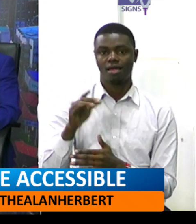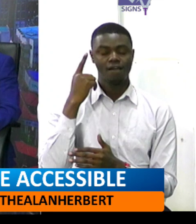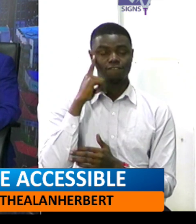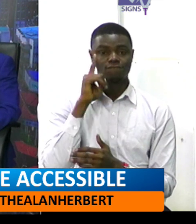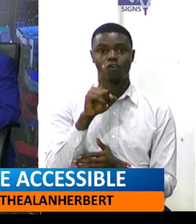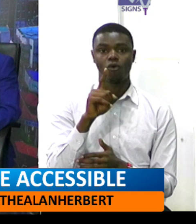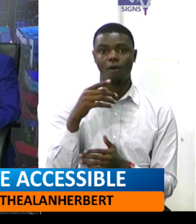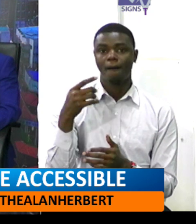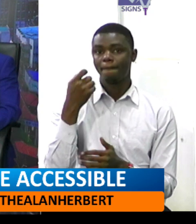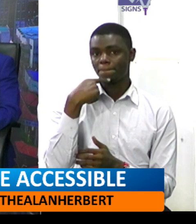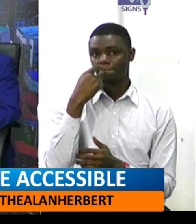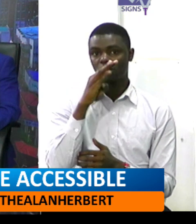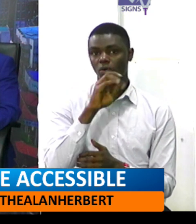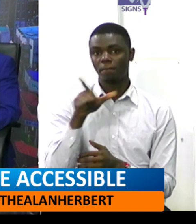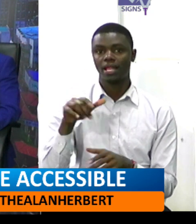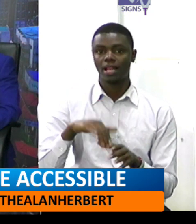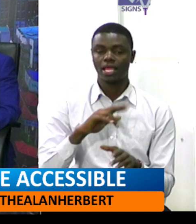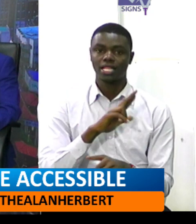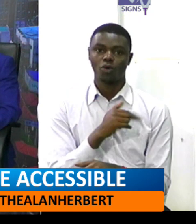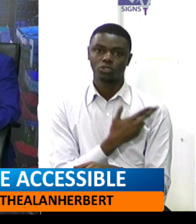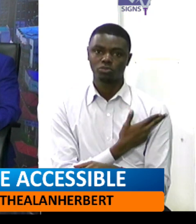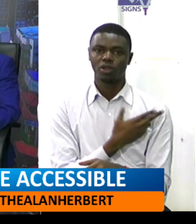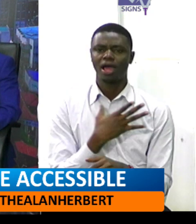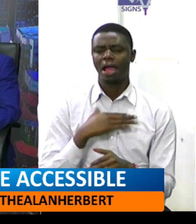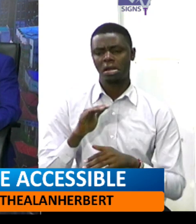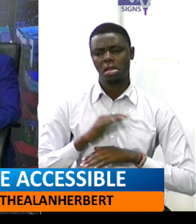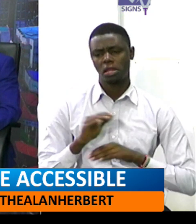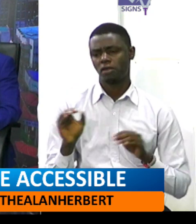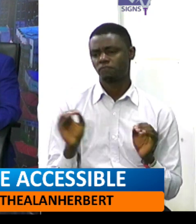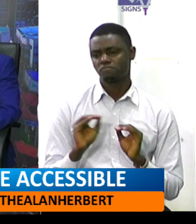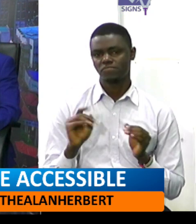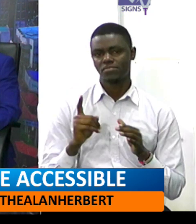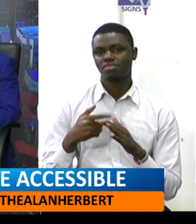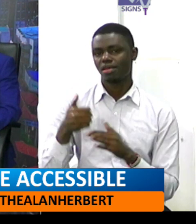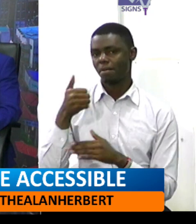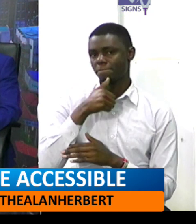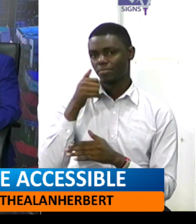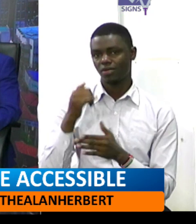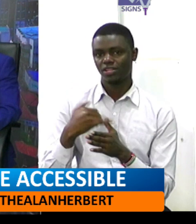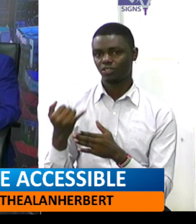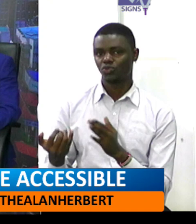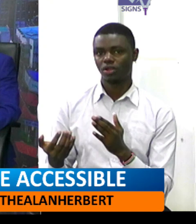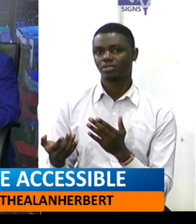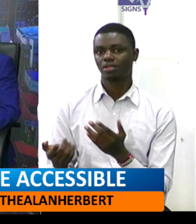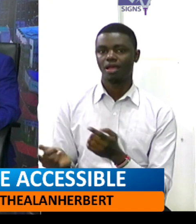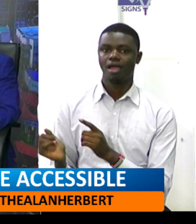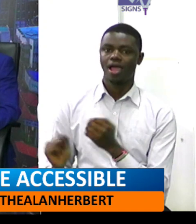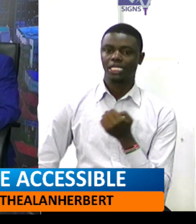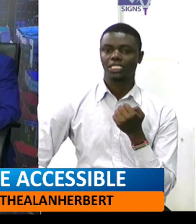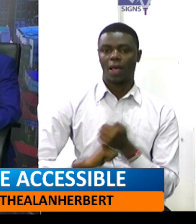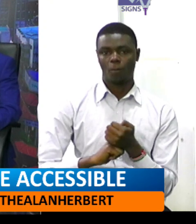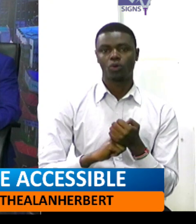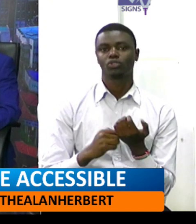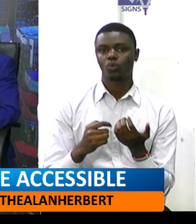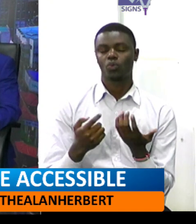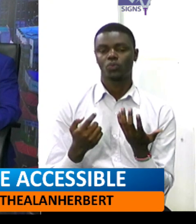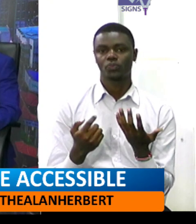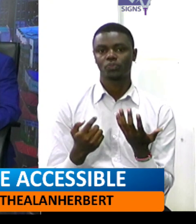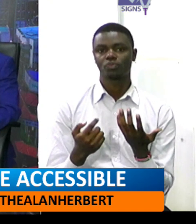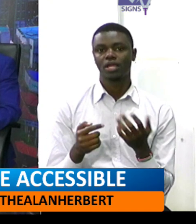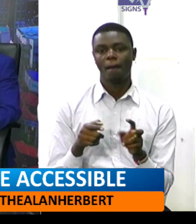your medical bills in hospital, and it's not adequate, the private insurance should come in and pay. So